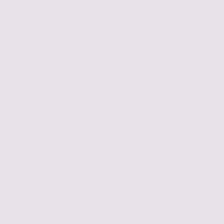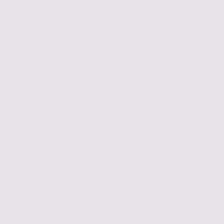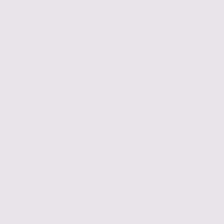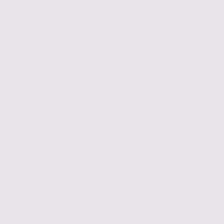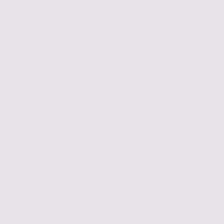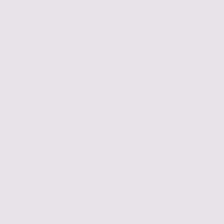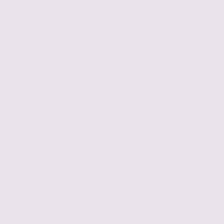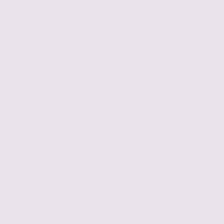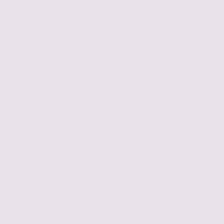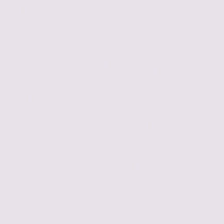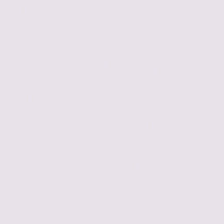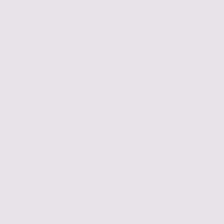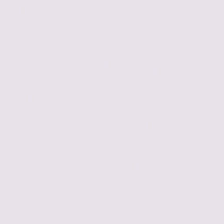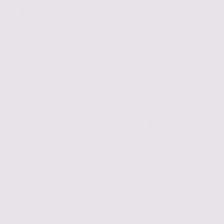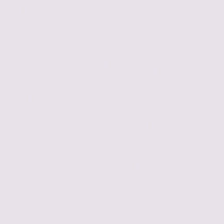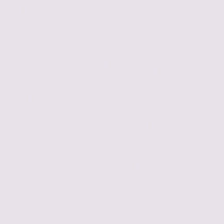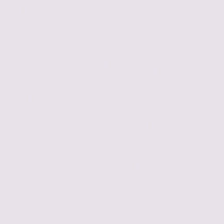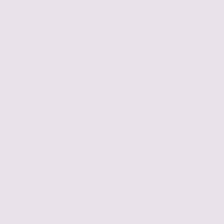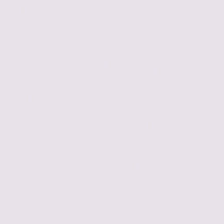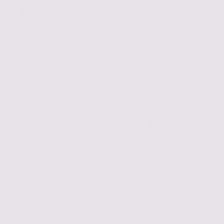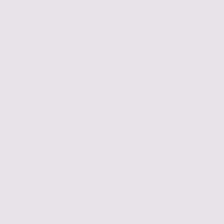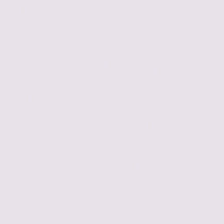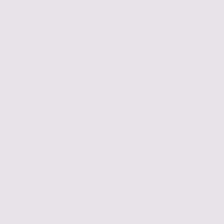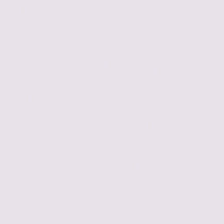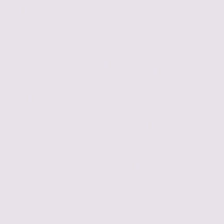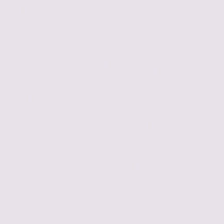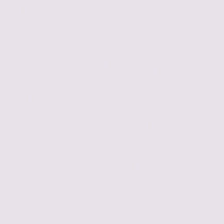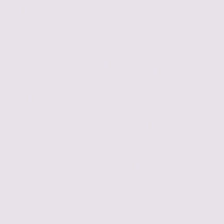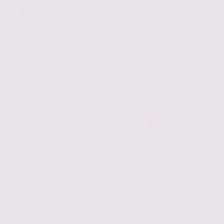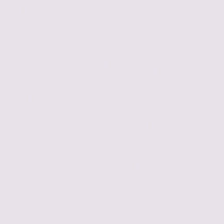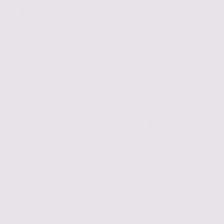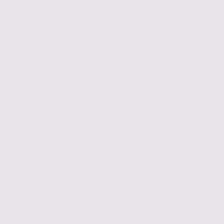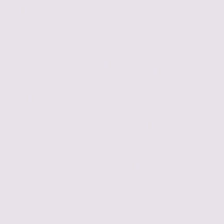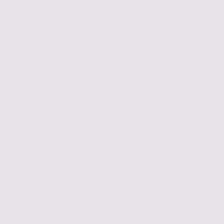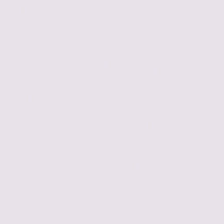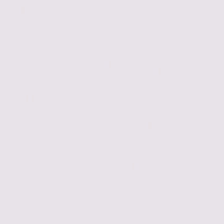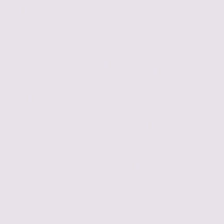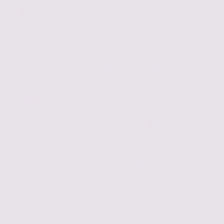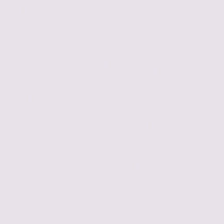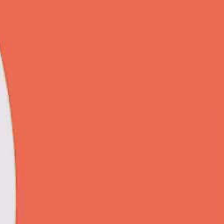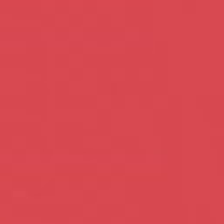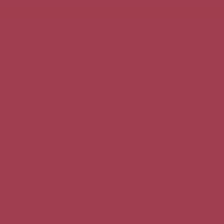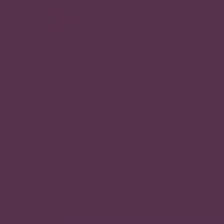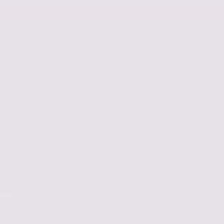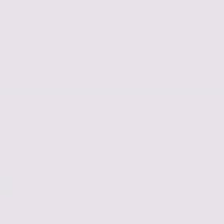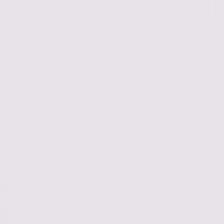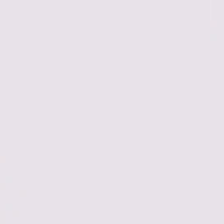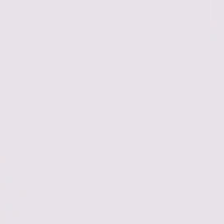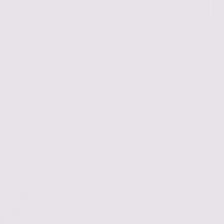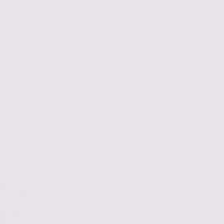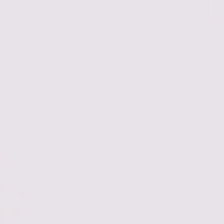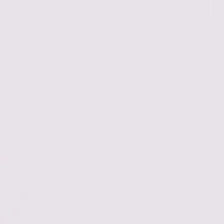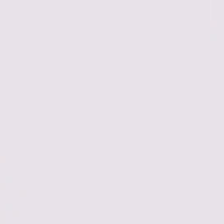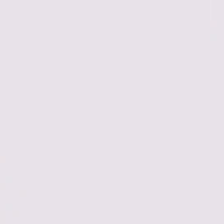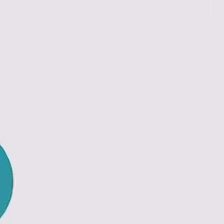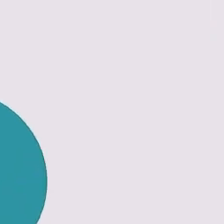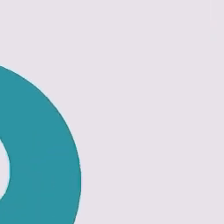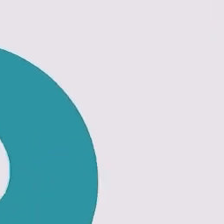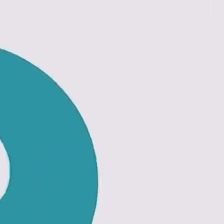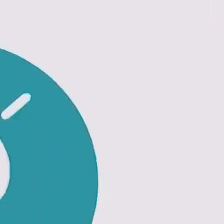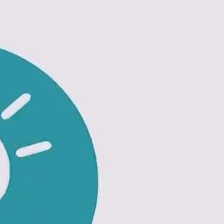This program is a production of WisconsinEye, an independent, nonpartisan, nonprofit media network with a mission to